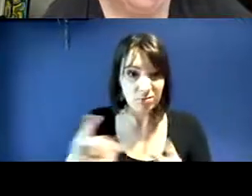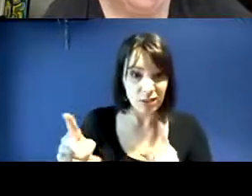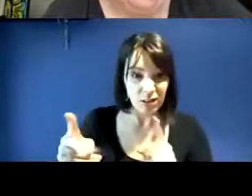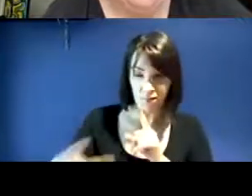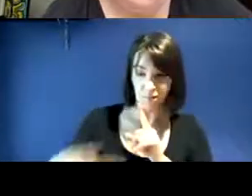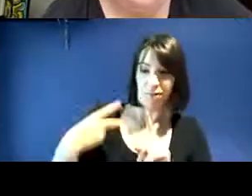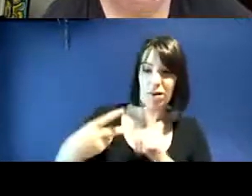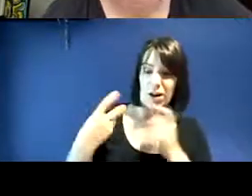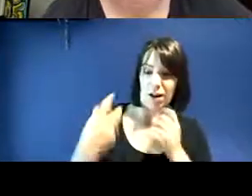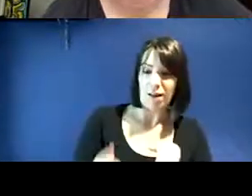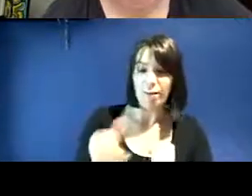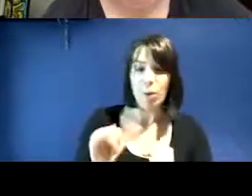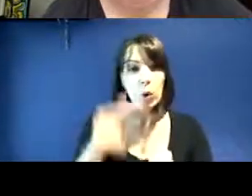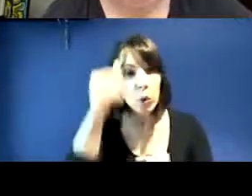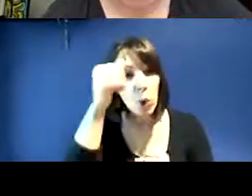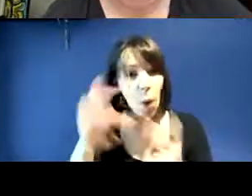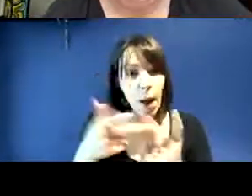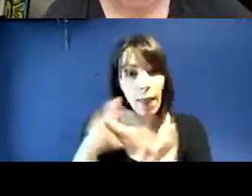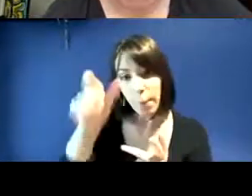support. That's